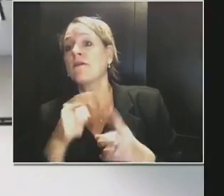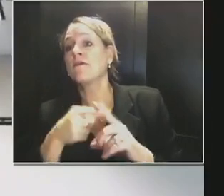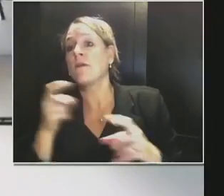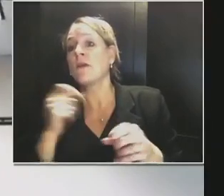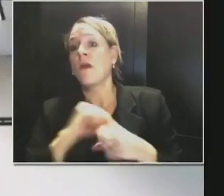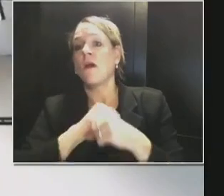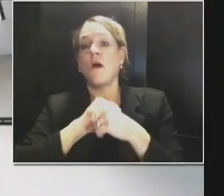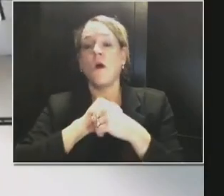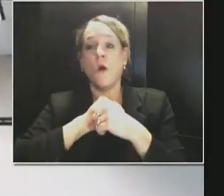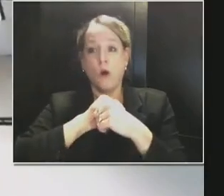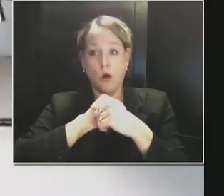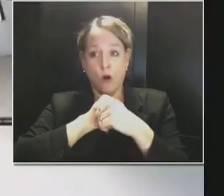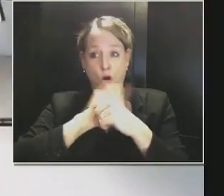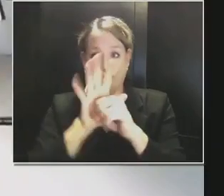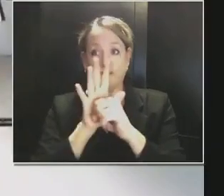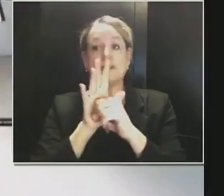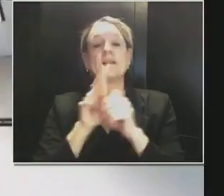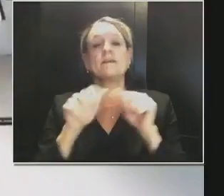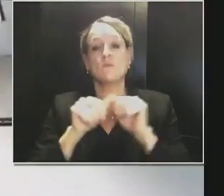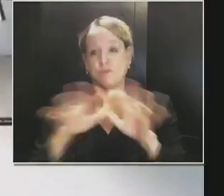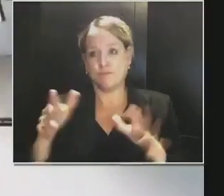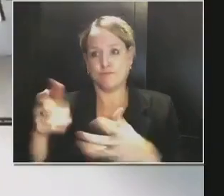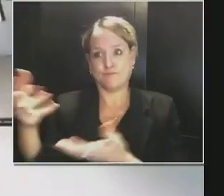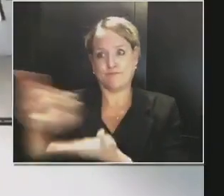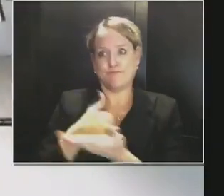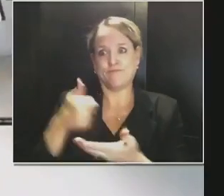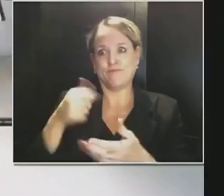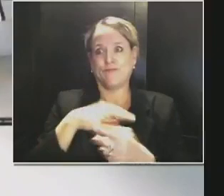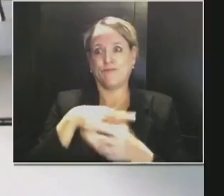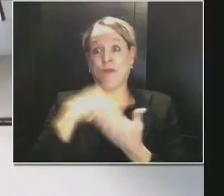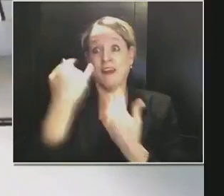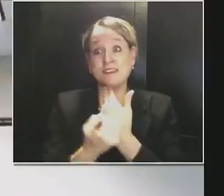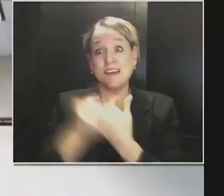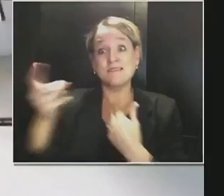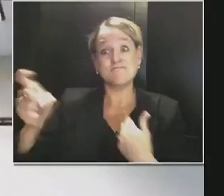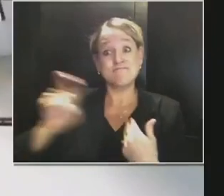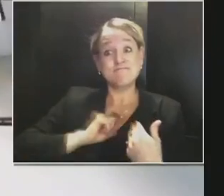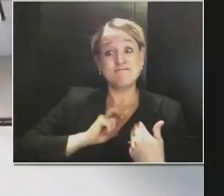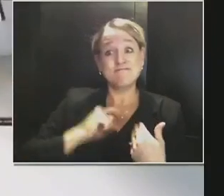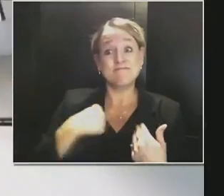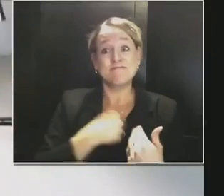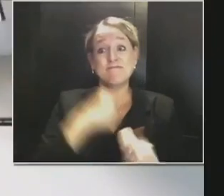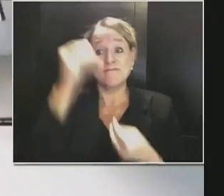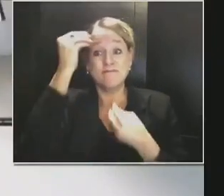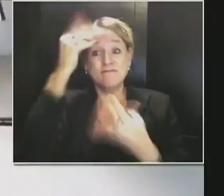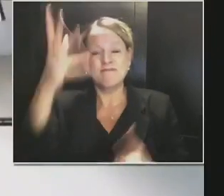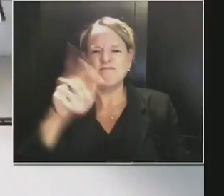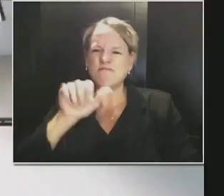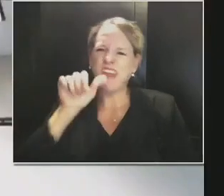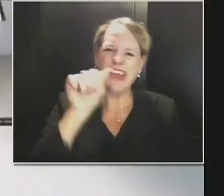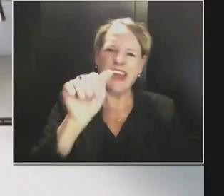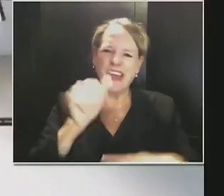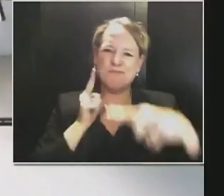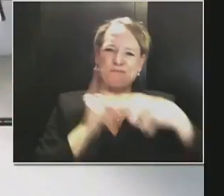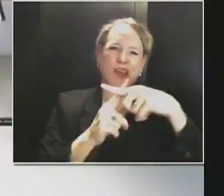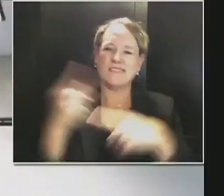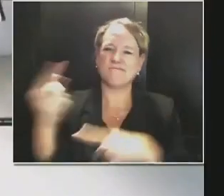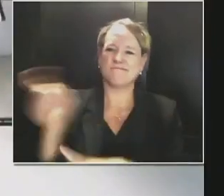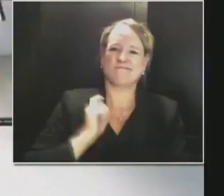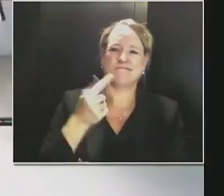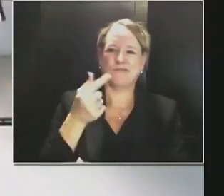the public about this pandemic. And today we're adding 2 new data elements to the site. As I said, in just a